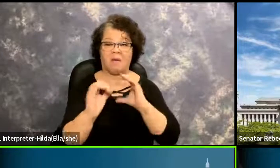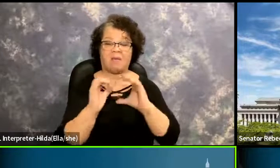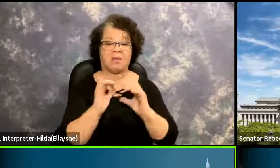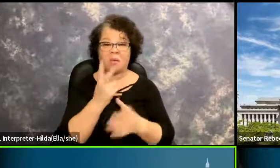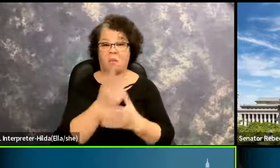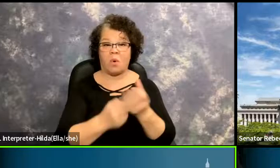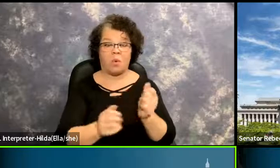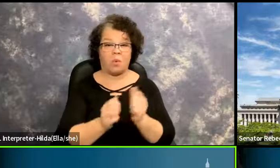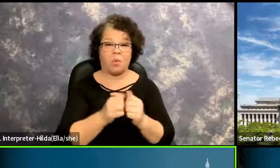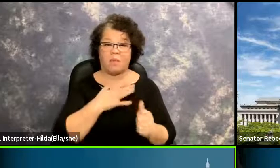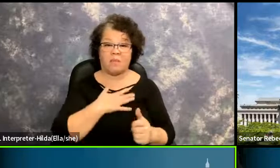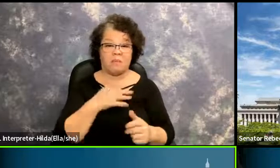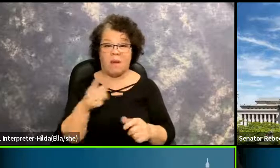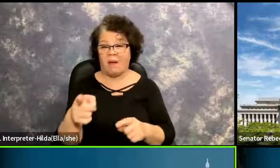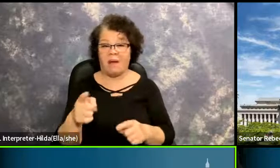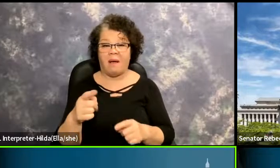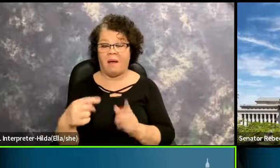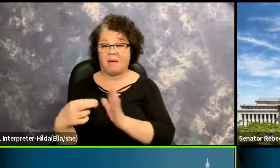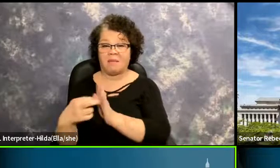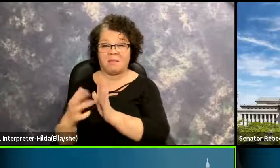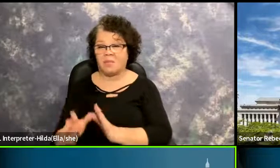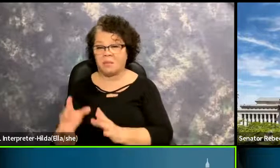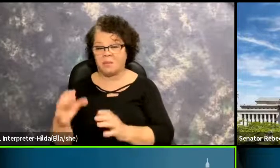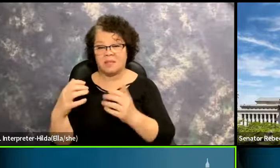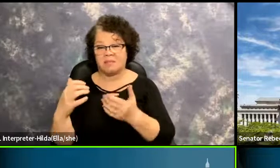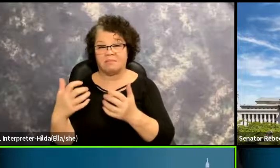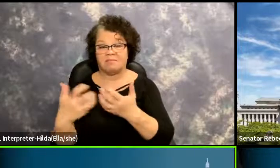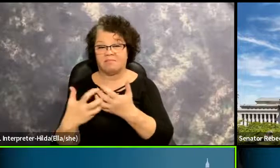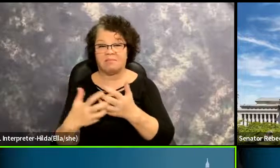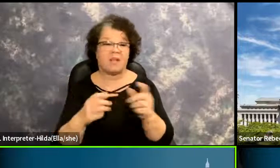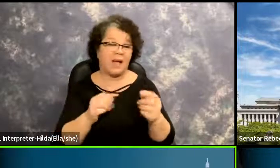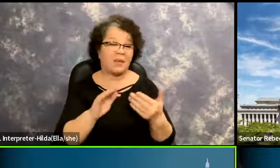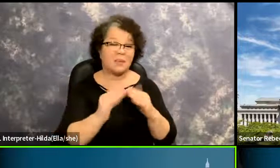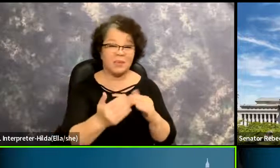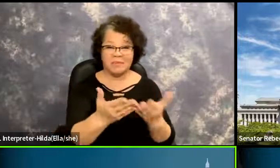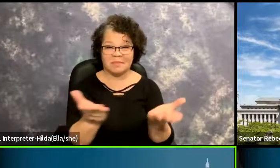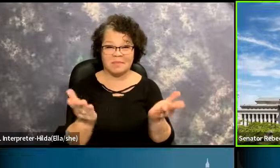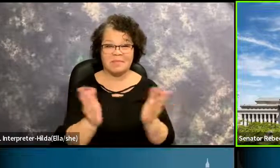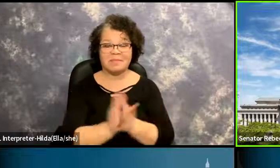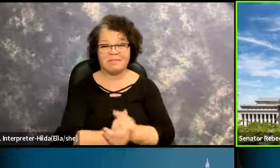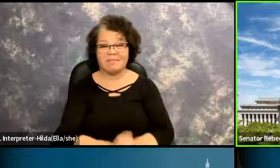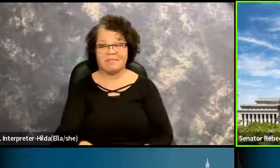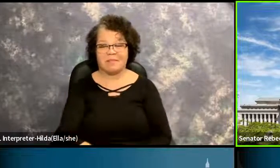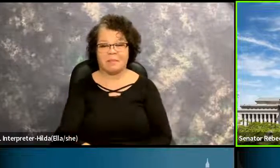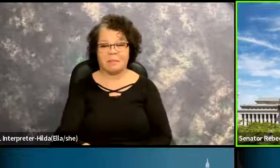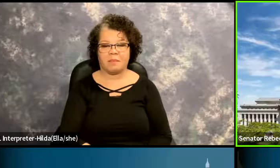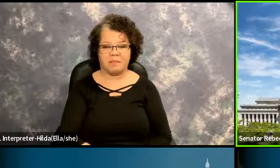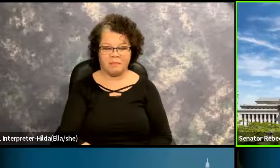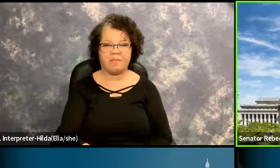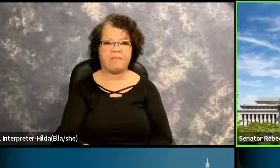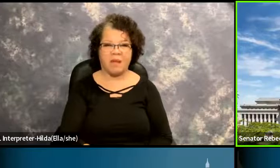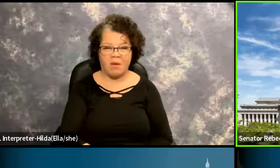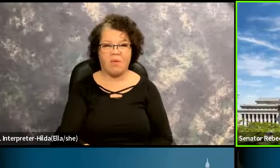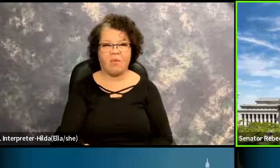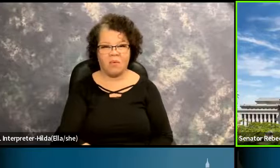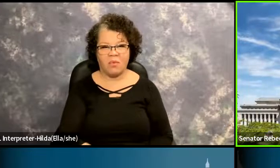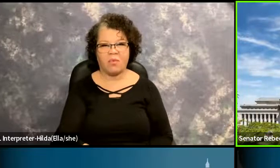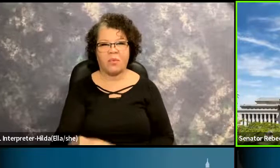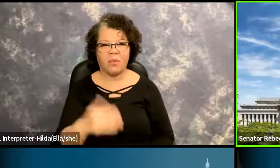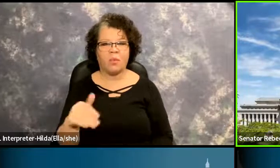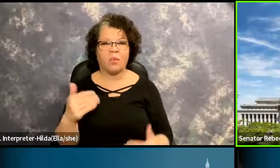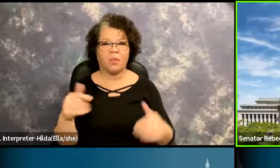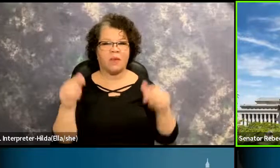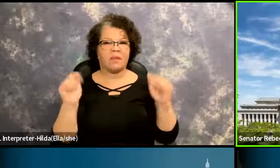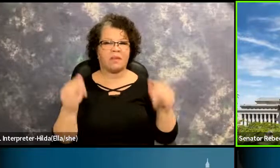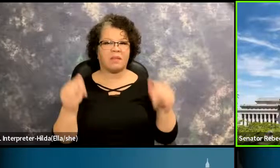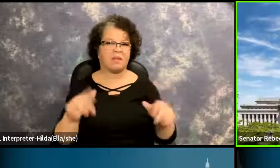my seatmate as well as with community. Yeah, and I mean, so this is great. The